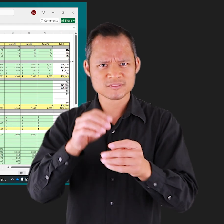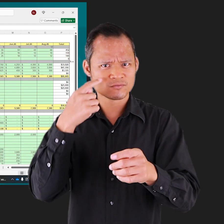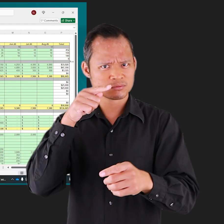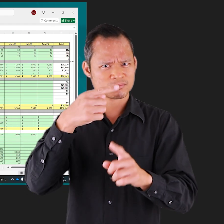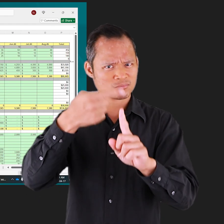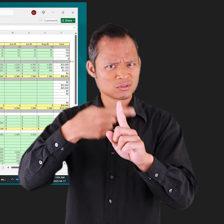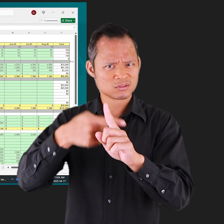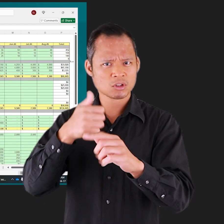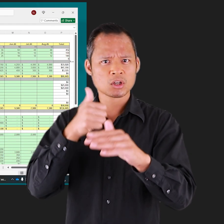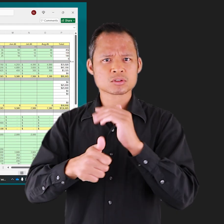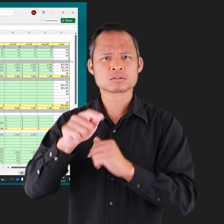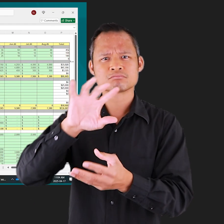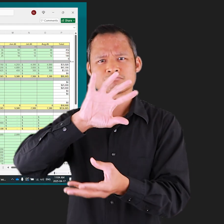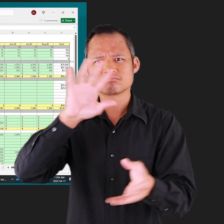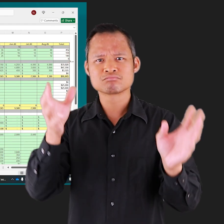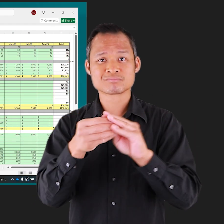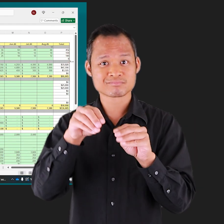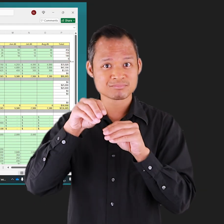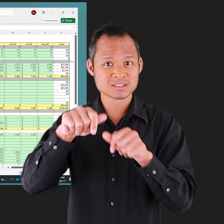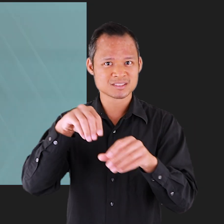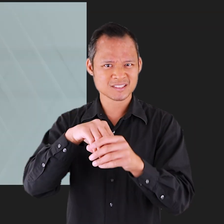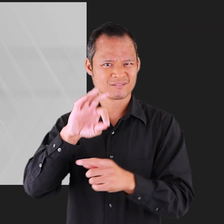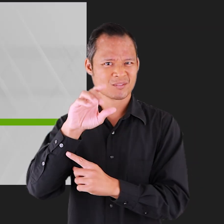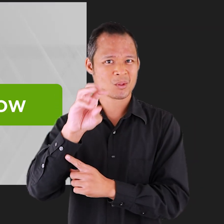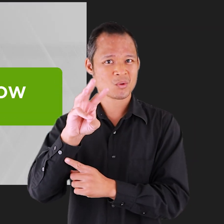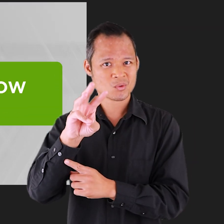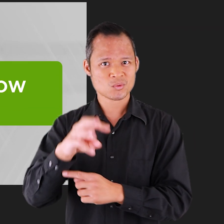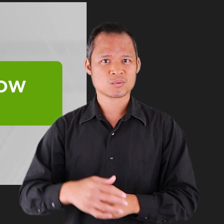month under A, total cash inflow.